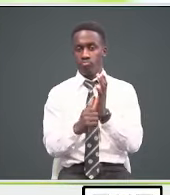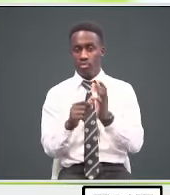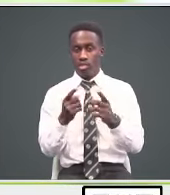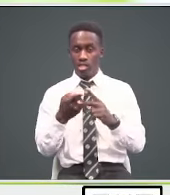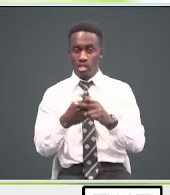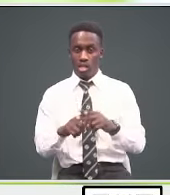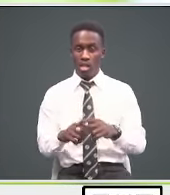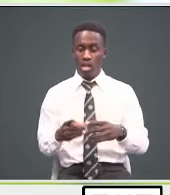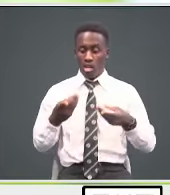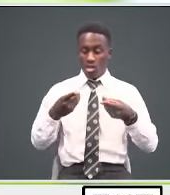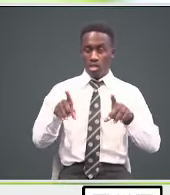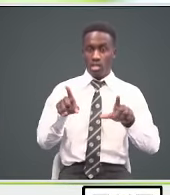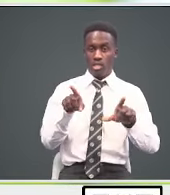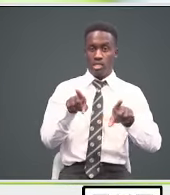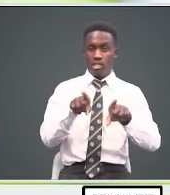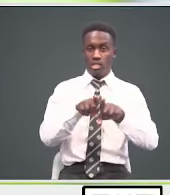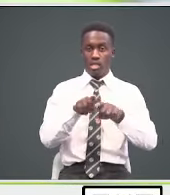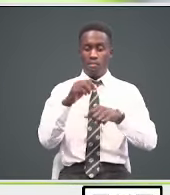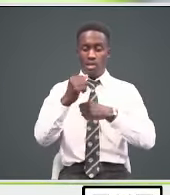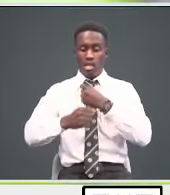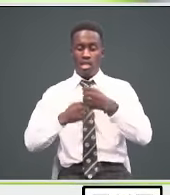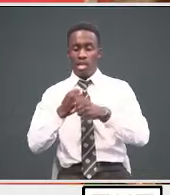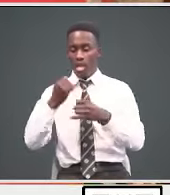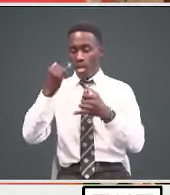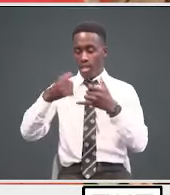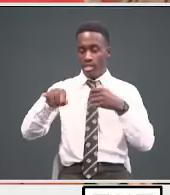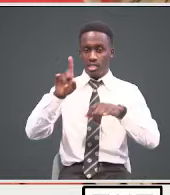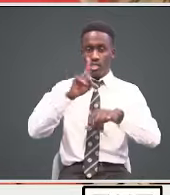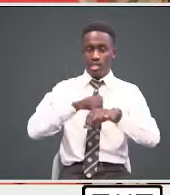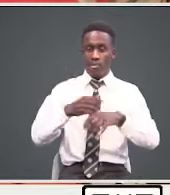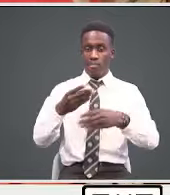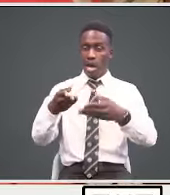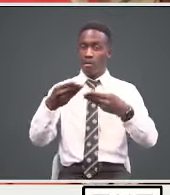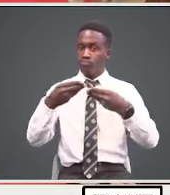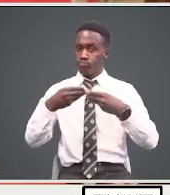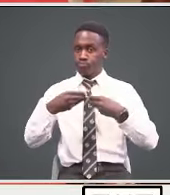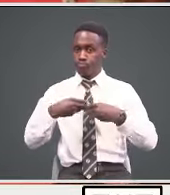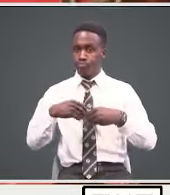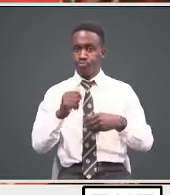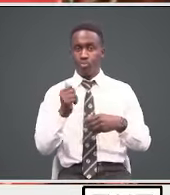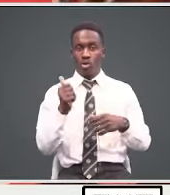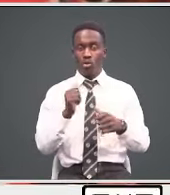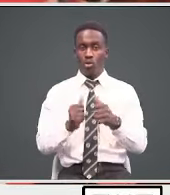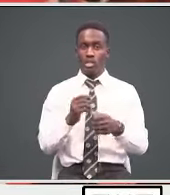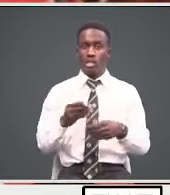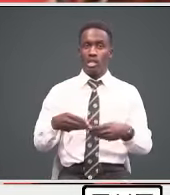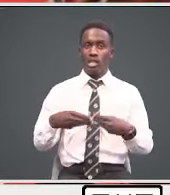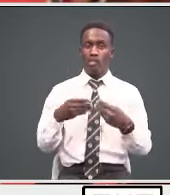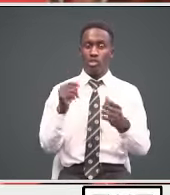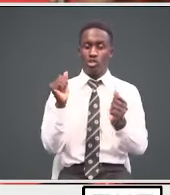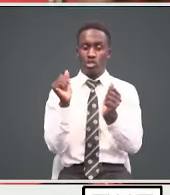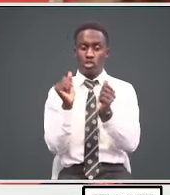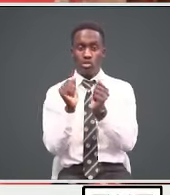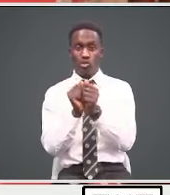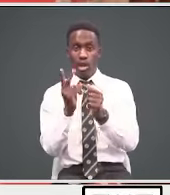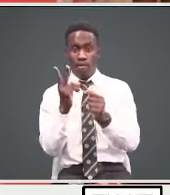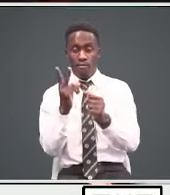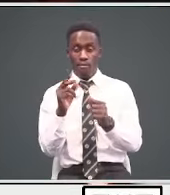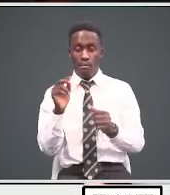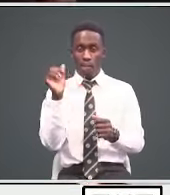was during this year when she last received her full dividend paid out at 12% of her savings. And since